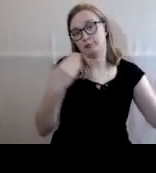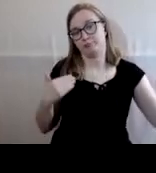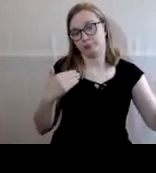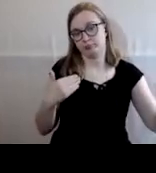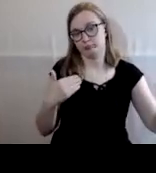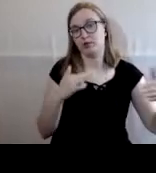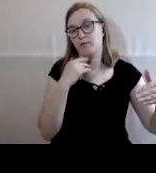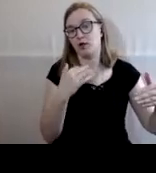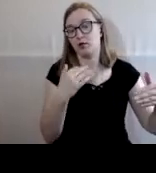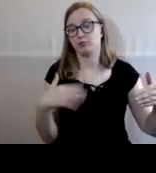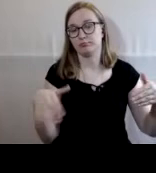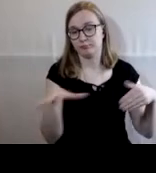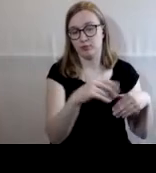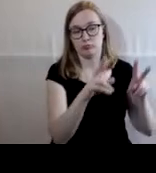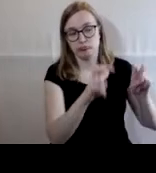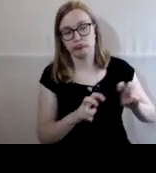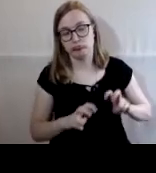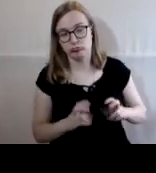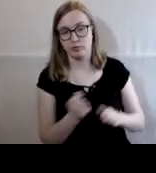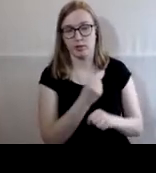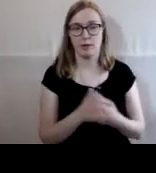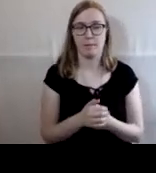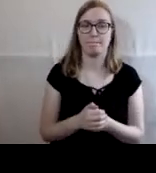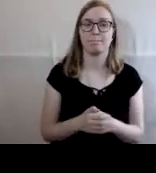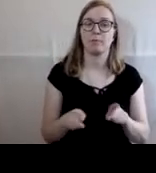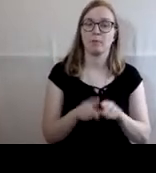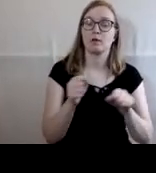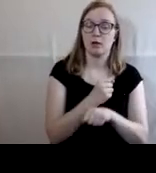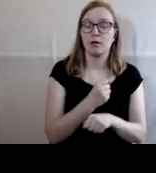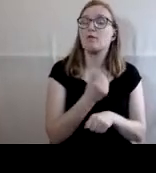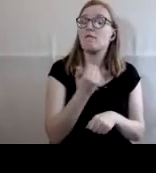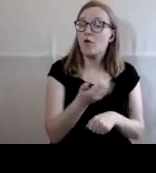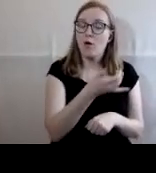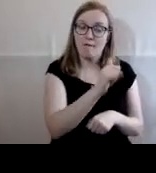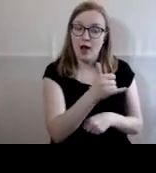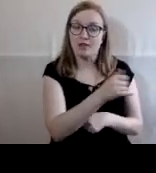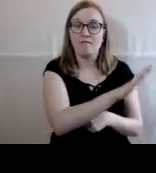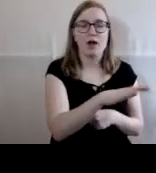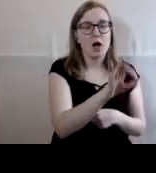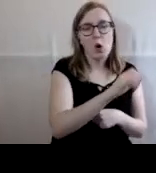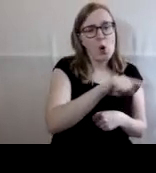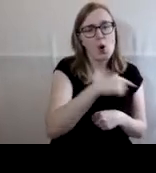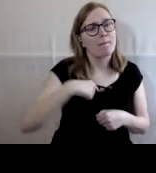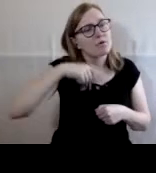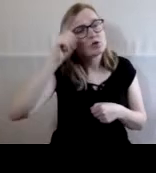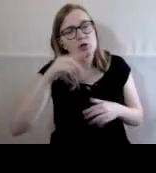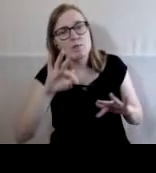What do we know about the diversity of those learners, their needs and their capabilities?